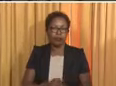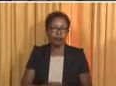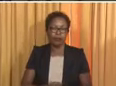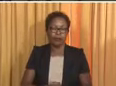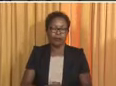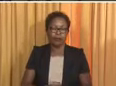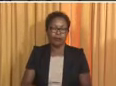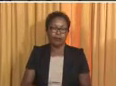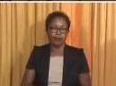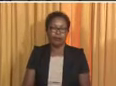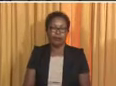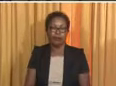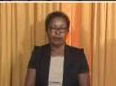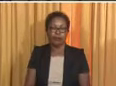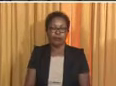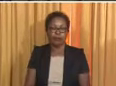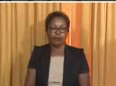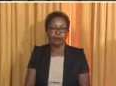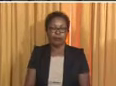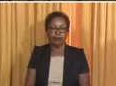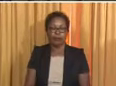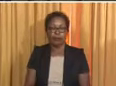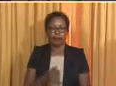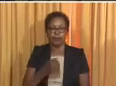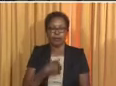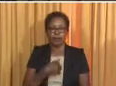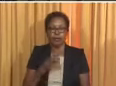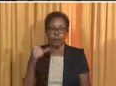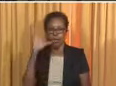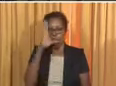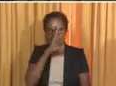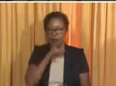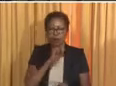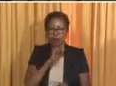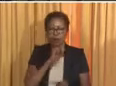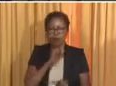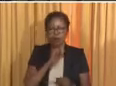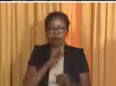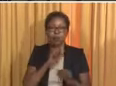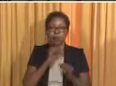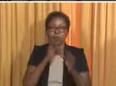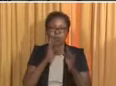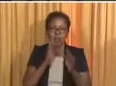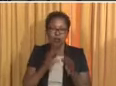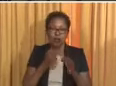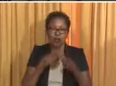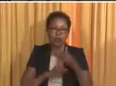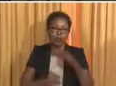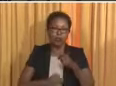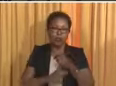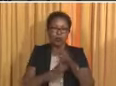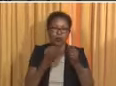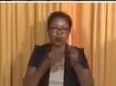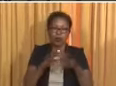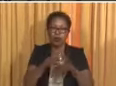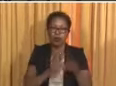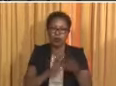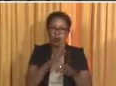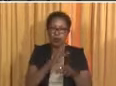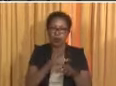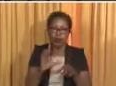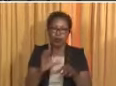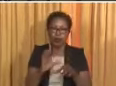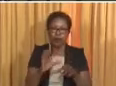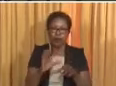From the foregoing, it is my presumption that when a supporter signs in support of the draft bill, then such a supporter must have read, understood,